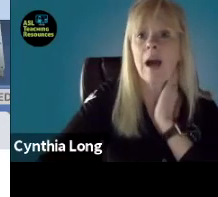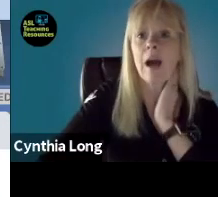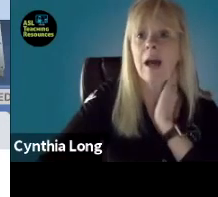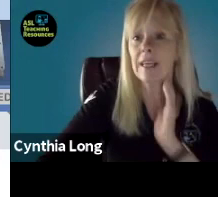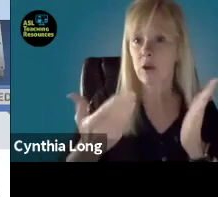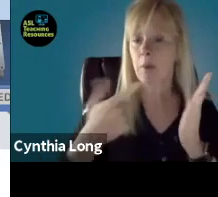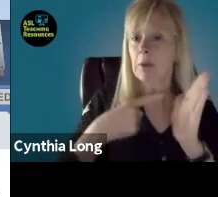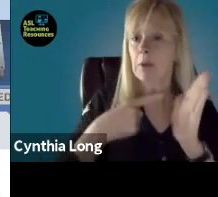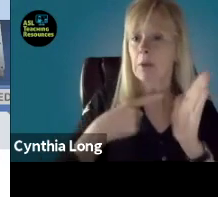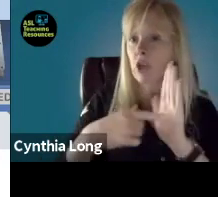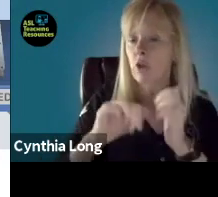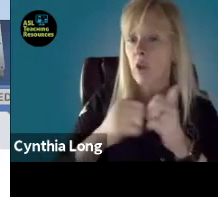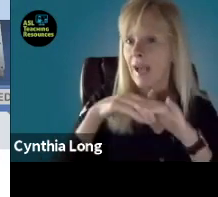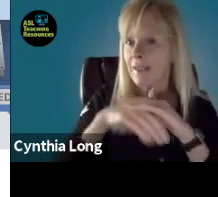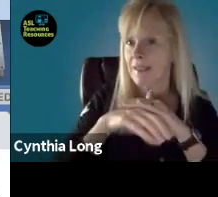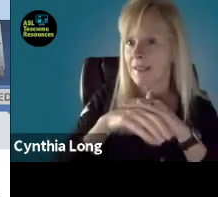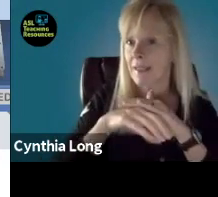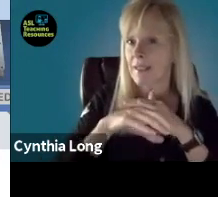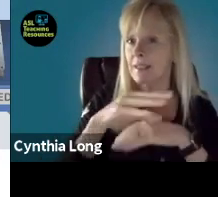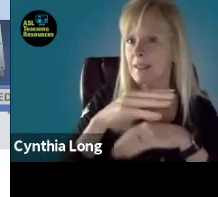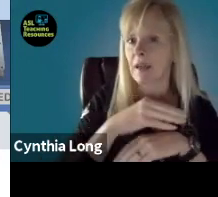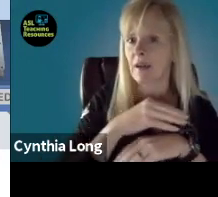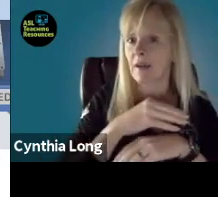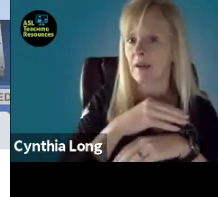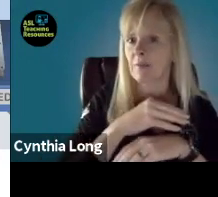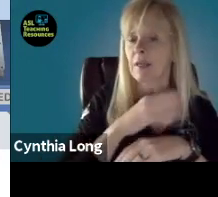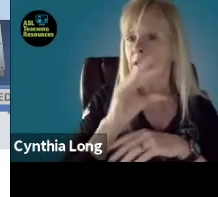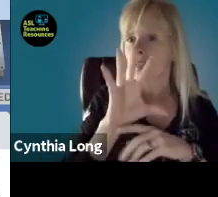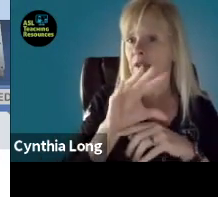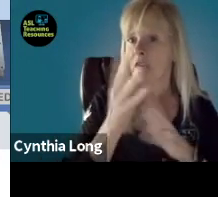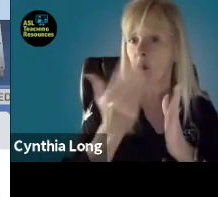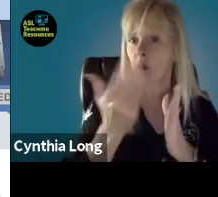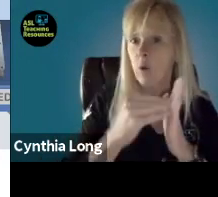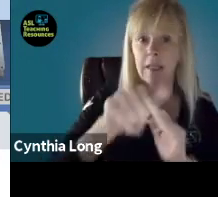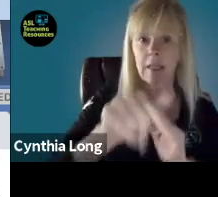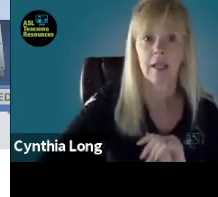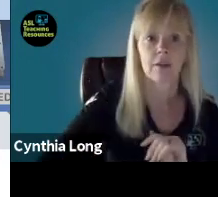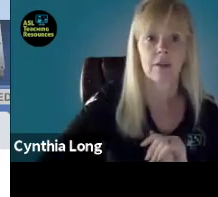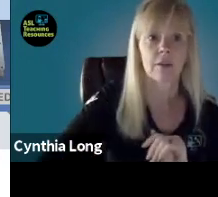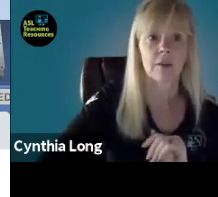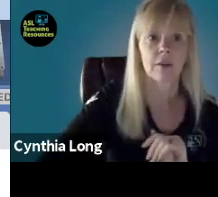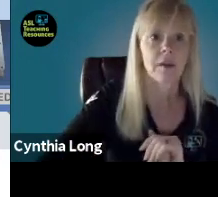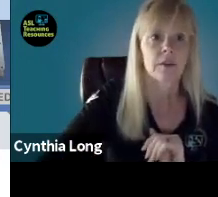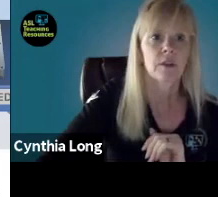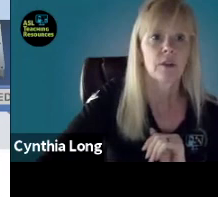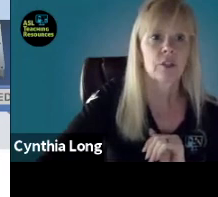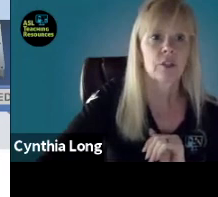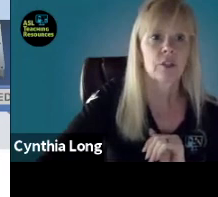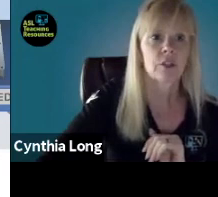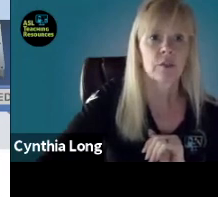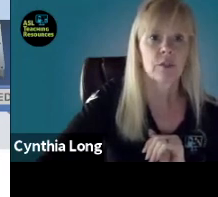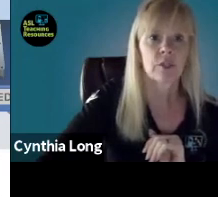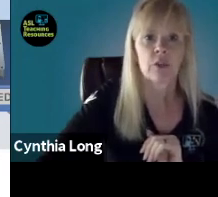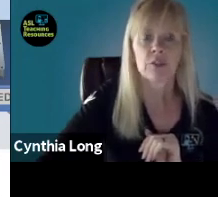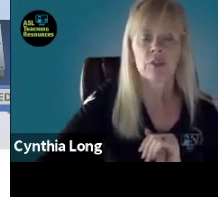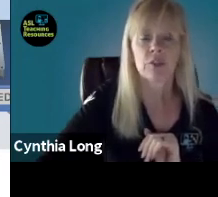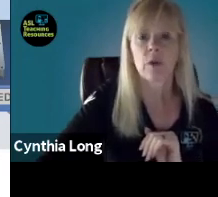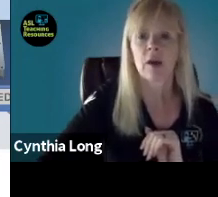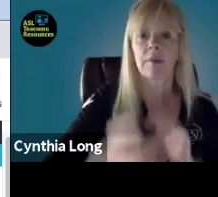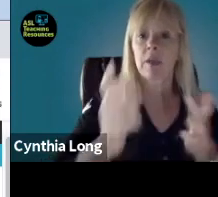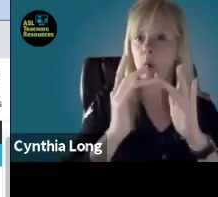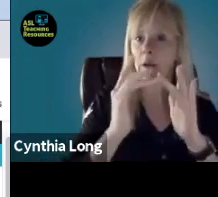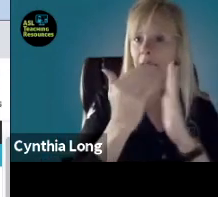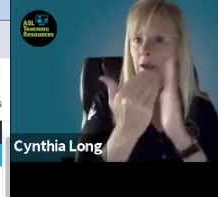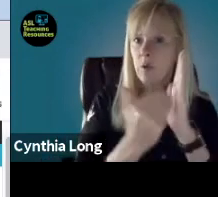And while I'm here, I'm going to show you how to access this, this video again later. What you'll do is you go